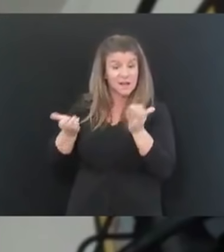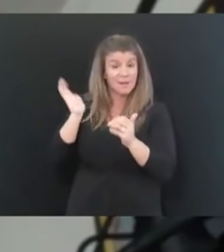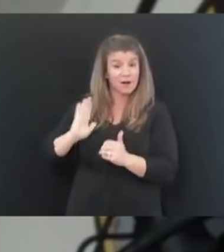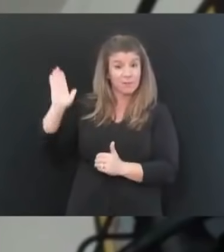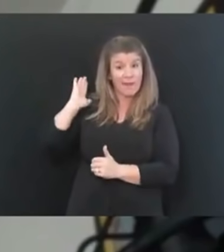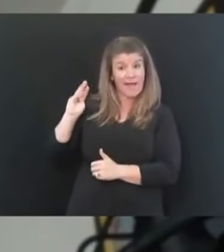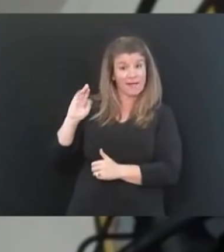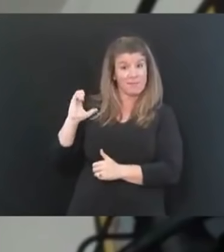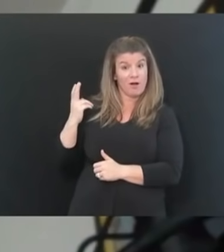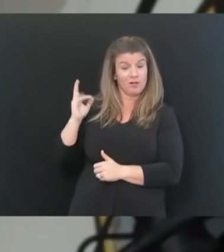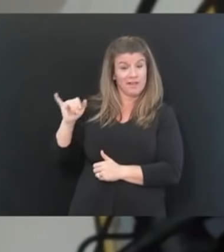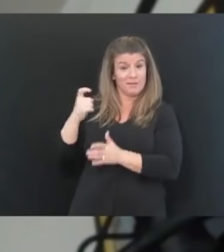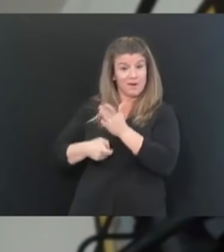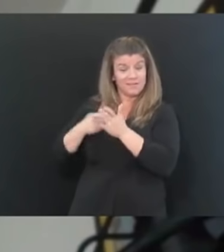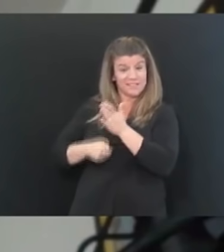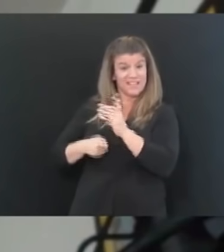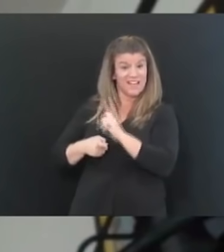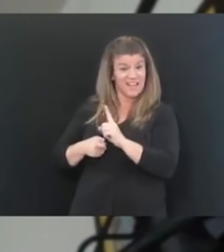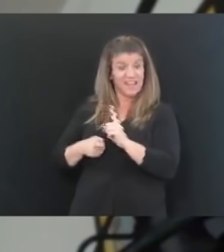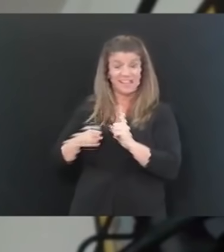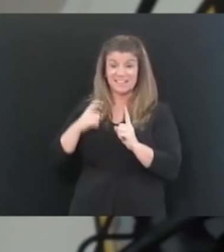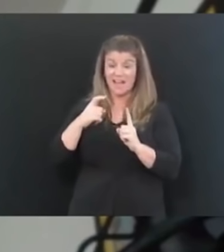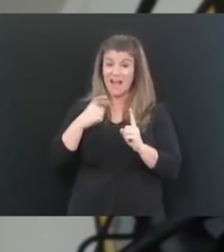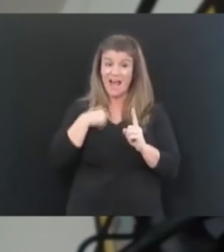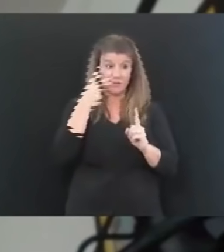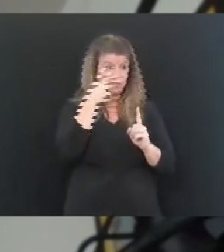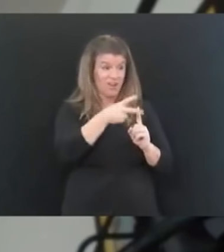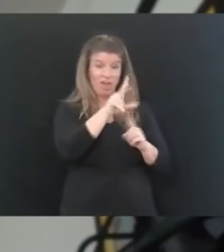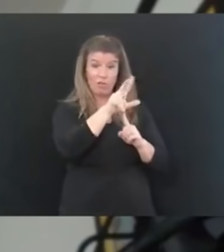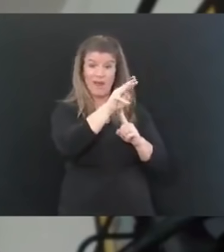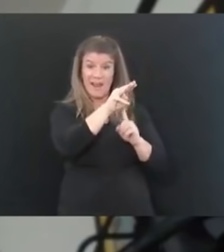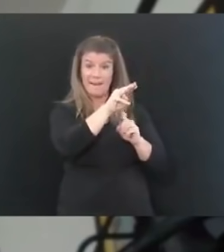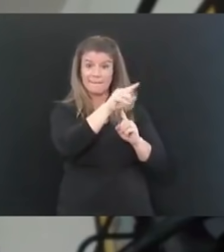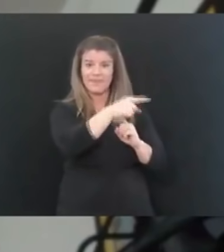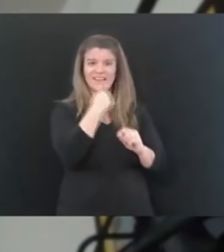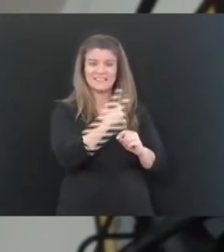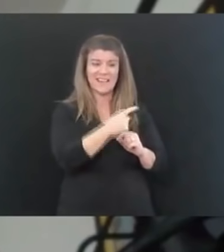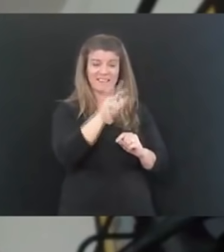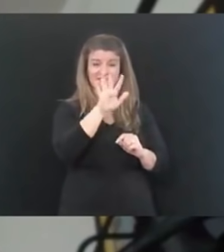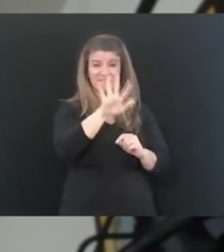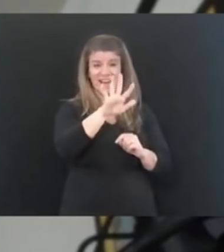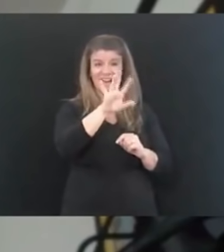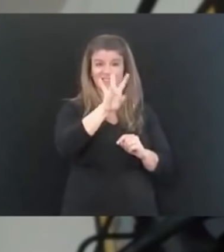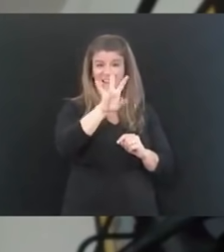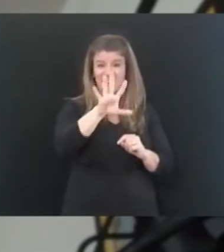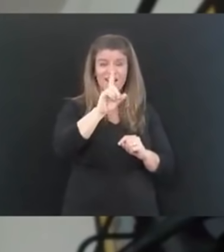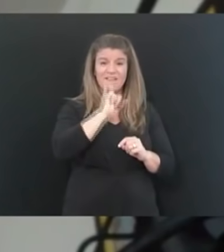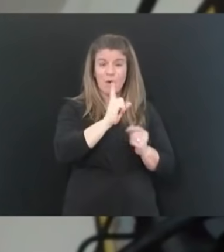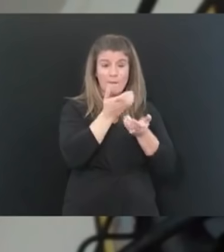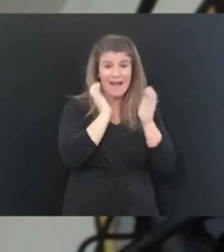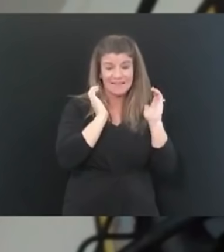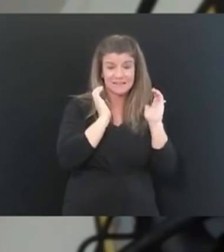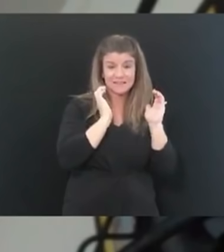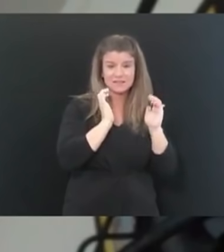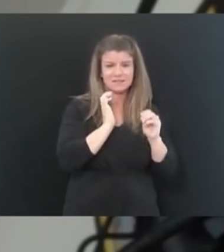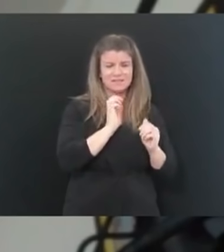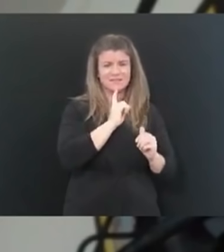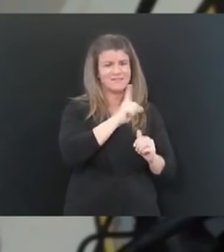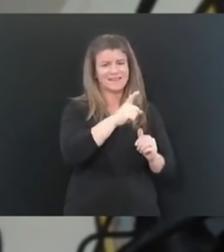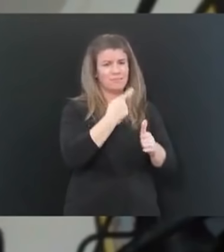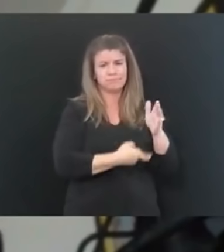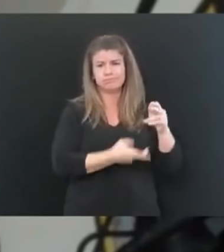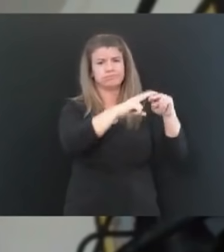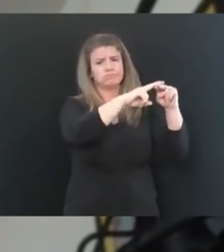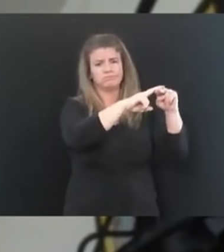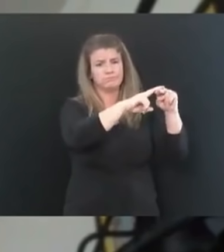March? Because even 3M says, you know, $575 or whatnot for a mask is price gouging.